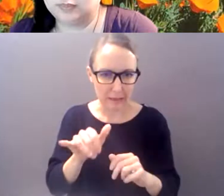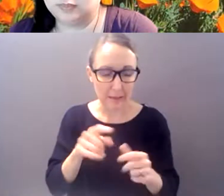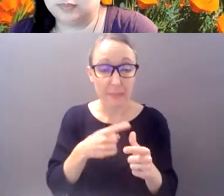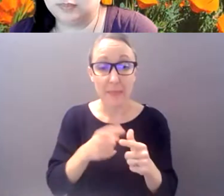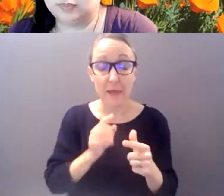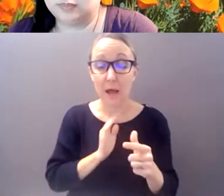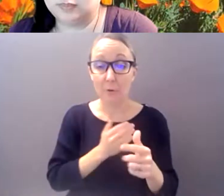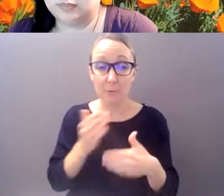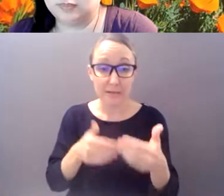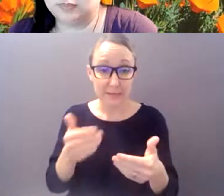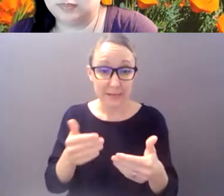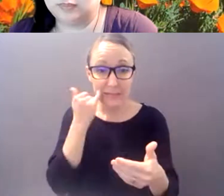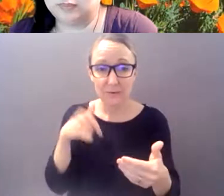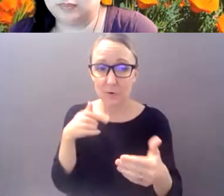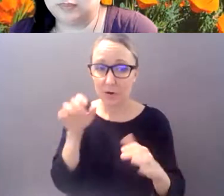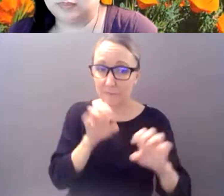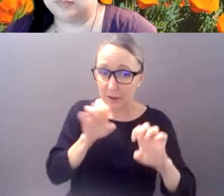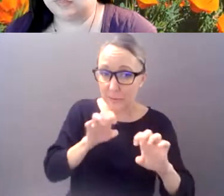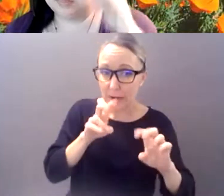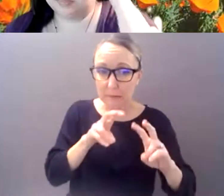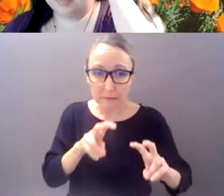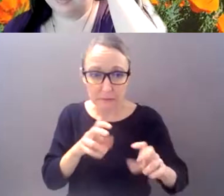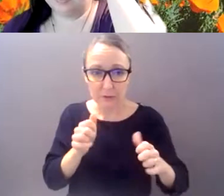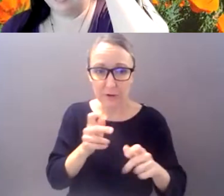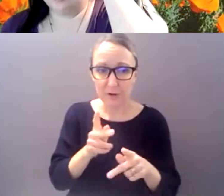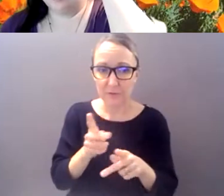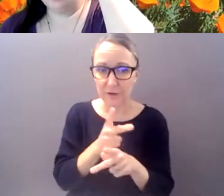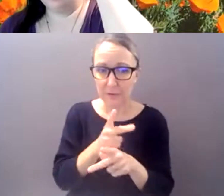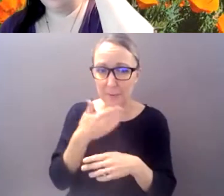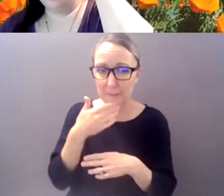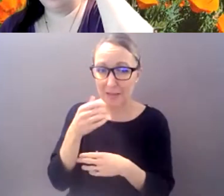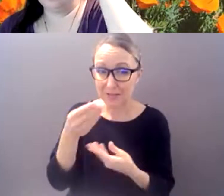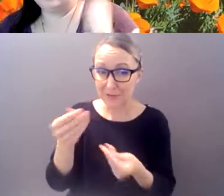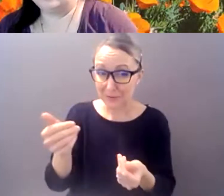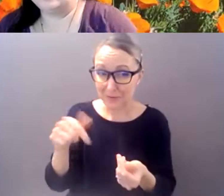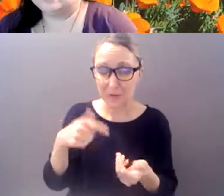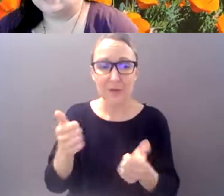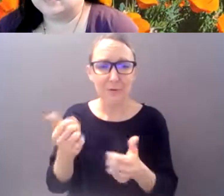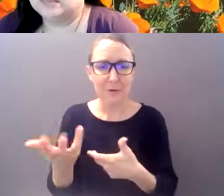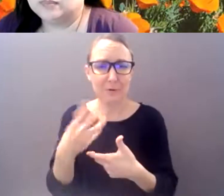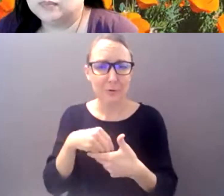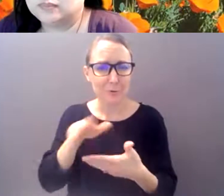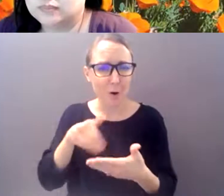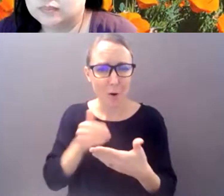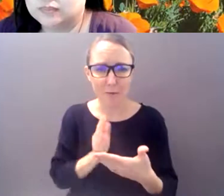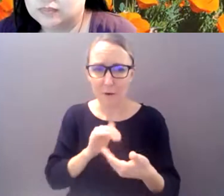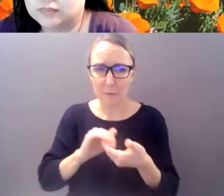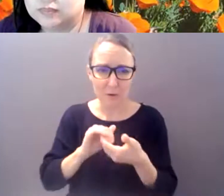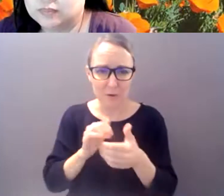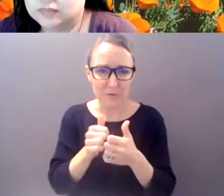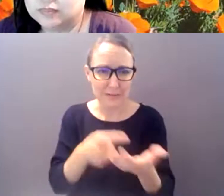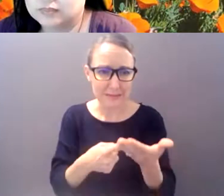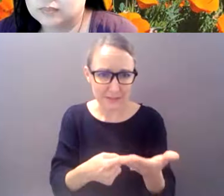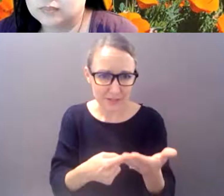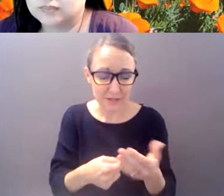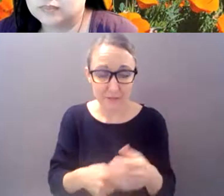we're evaluating and trying to select the best solution, is to really incorporate our partners into those discussions. So with the discussion